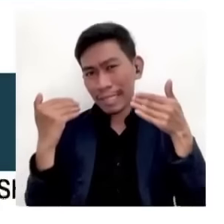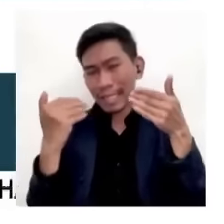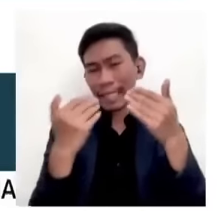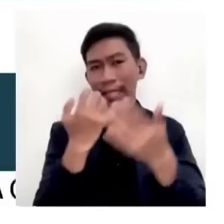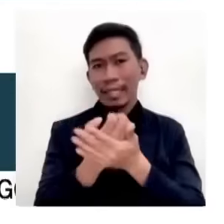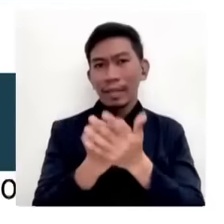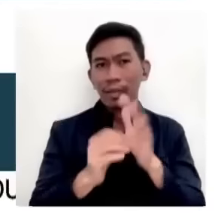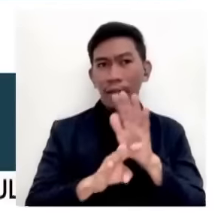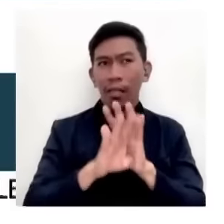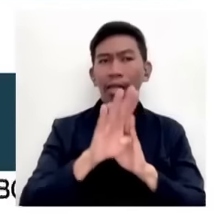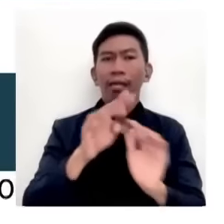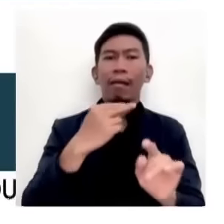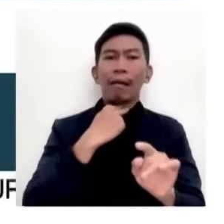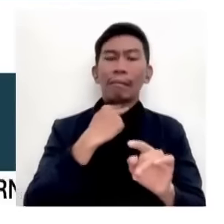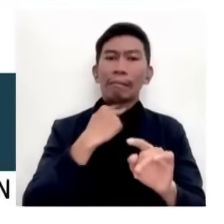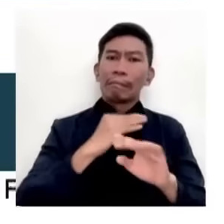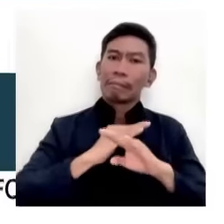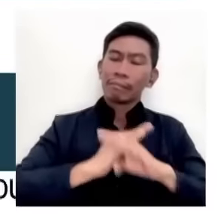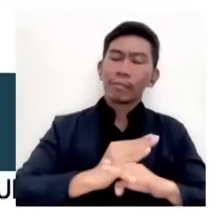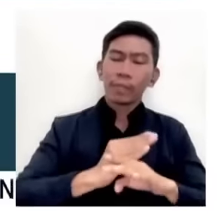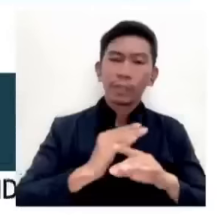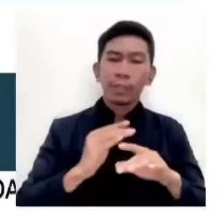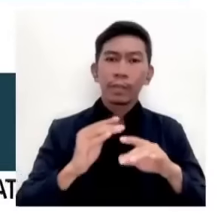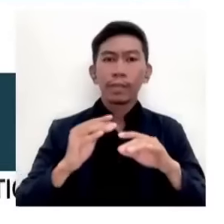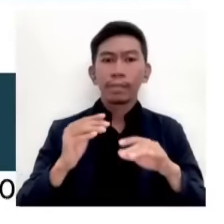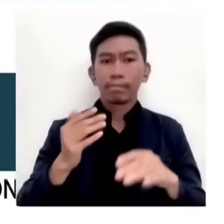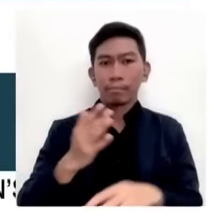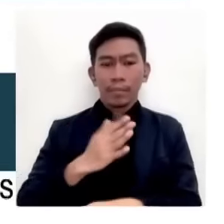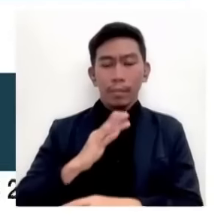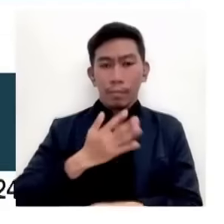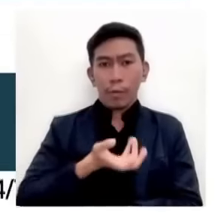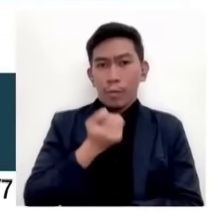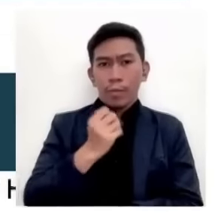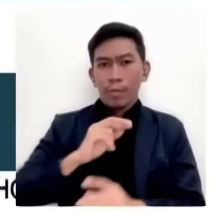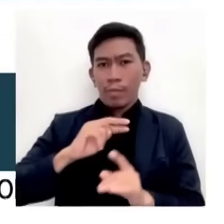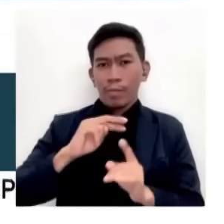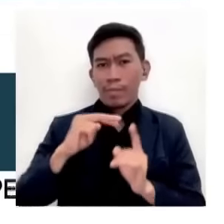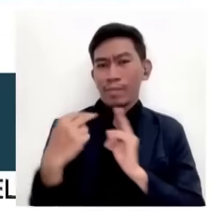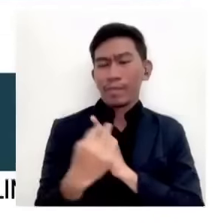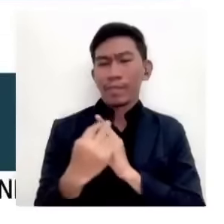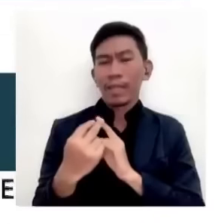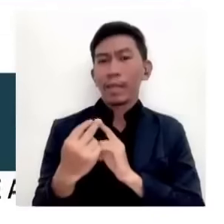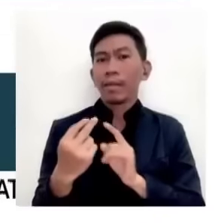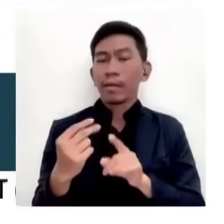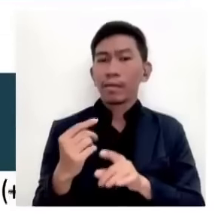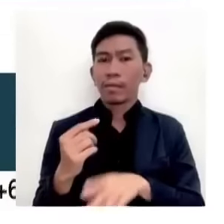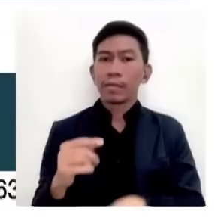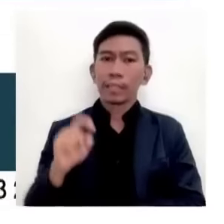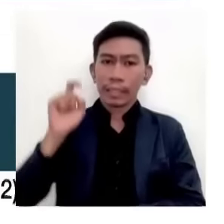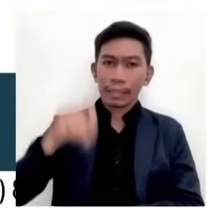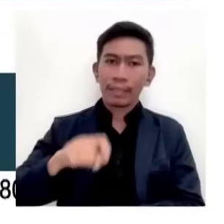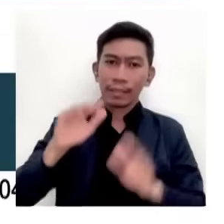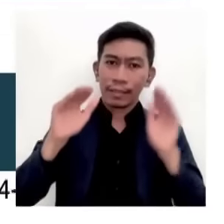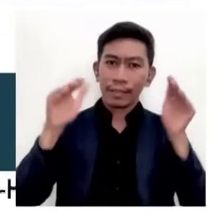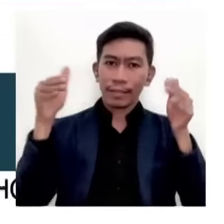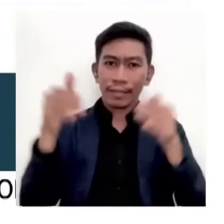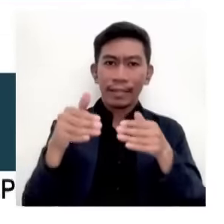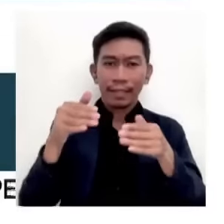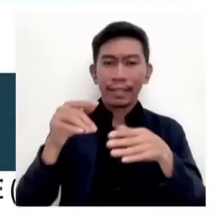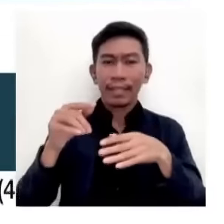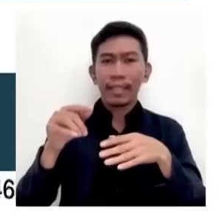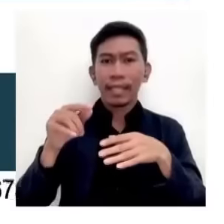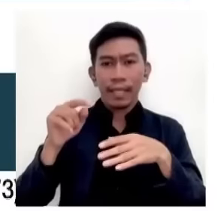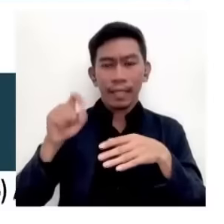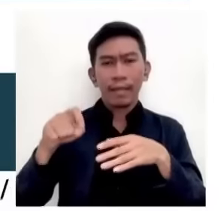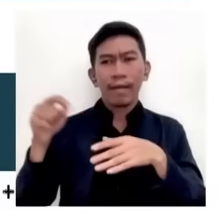recovery and development. No, so that's my personal position that, we have to concentrate on these